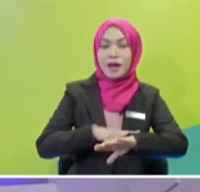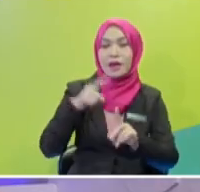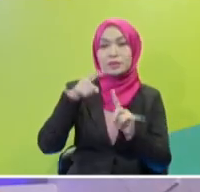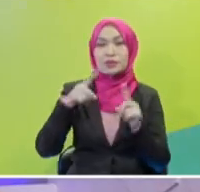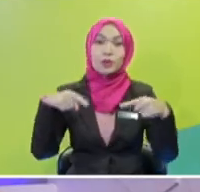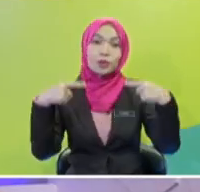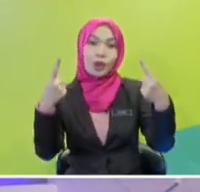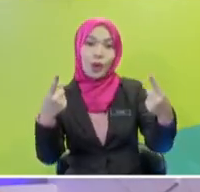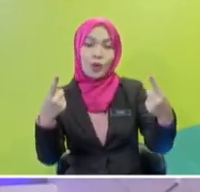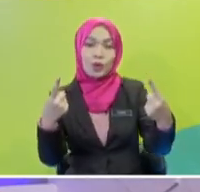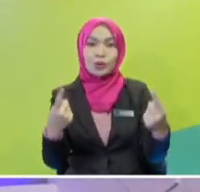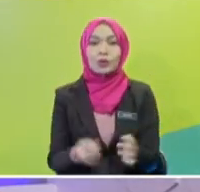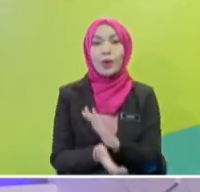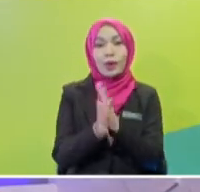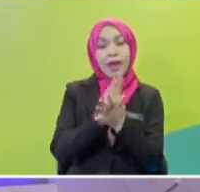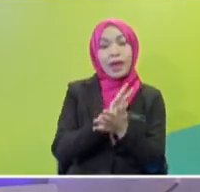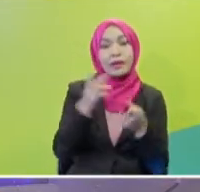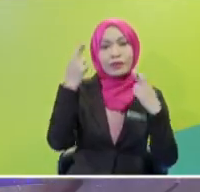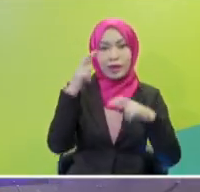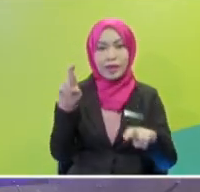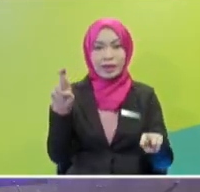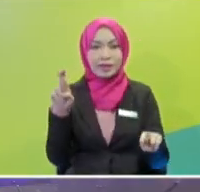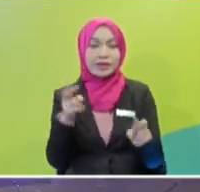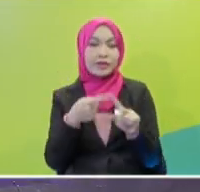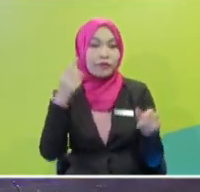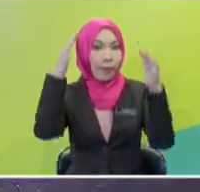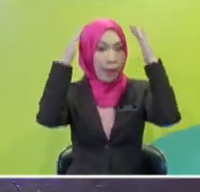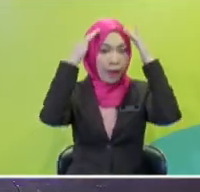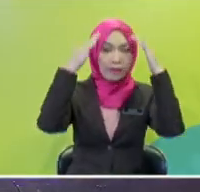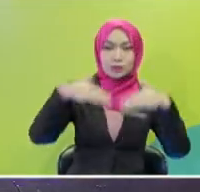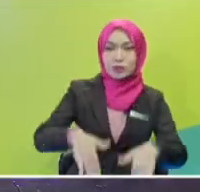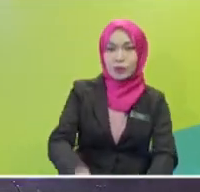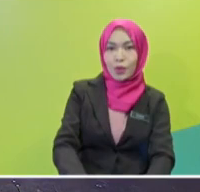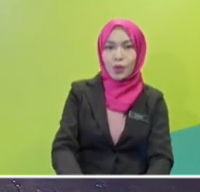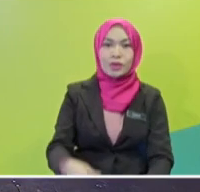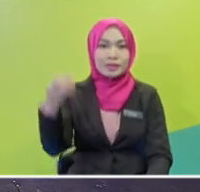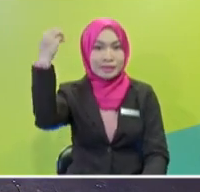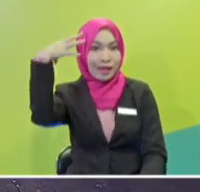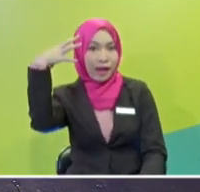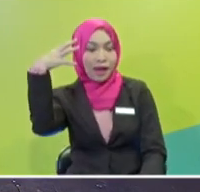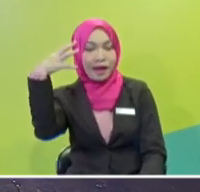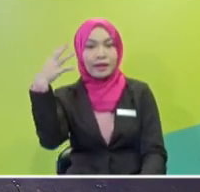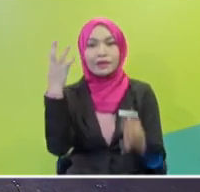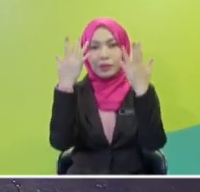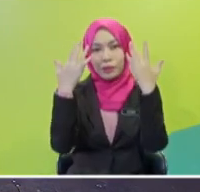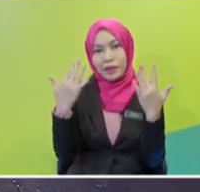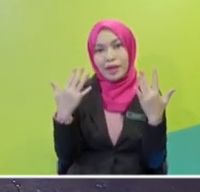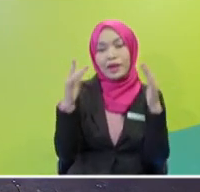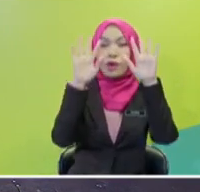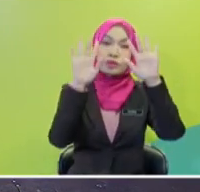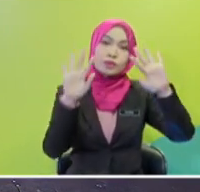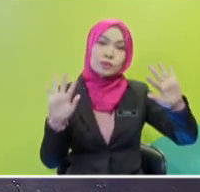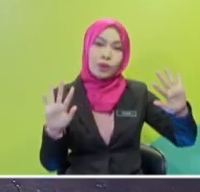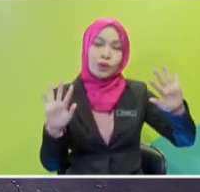Get ready. From head to toe. Sun, wind, rain or snow.